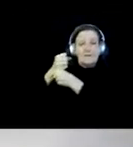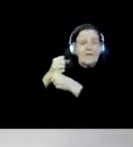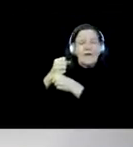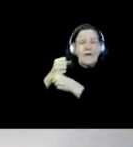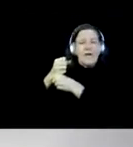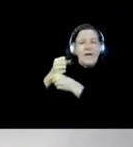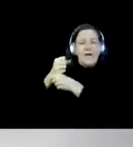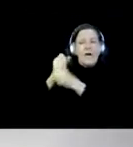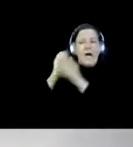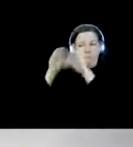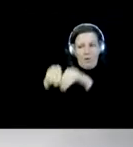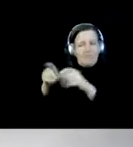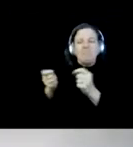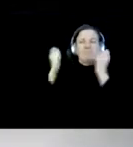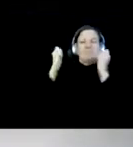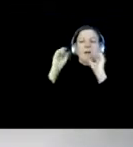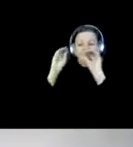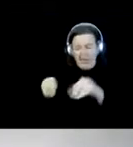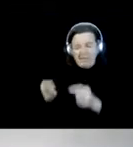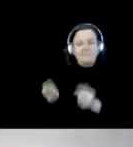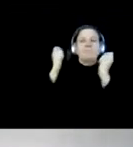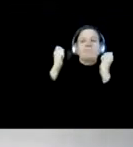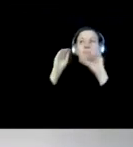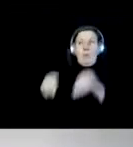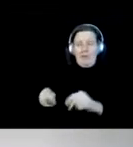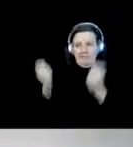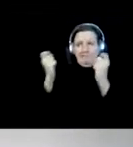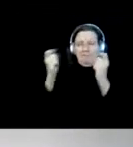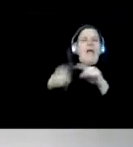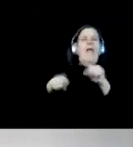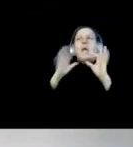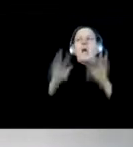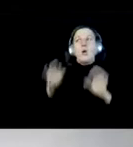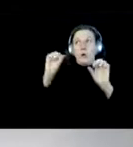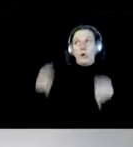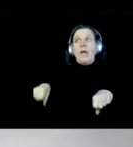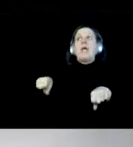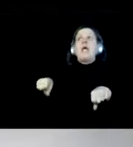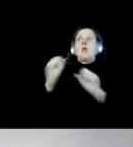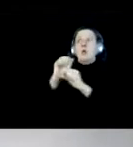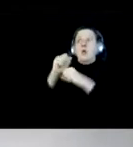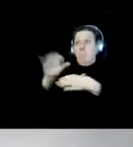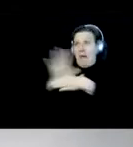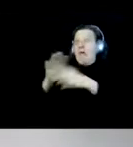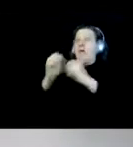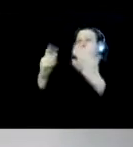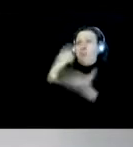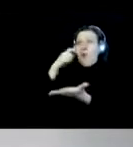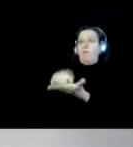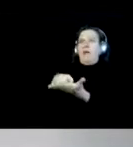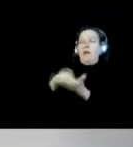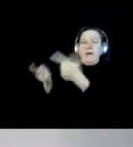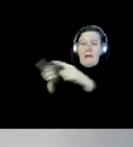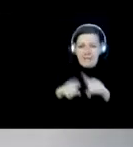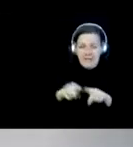out. And I couldn't decide, like, could you make this film without acknowledging that these things were happening, or does it feel like